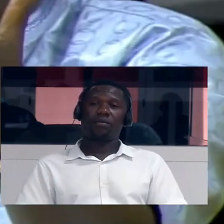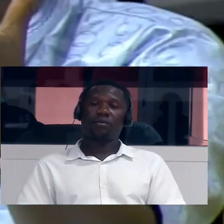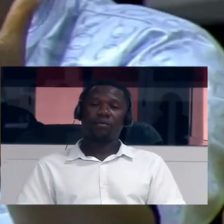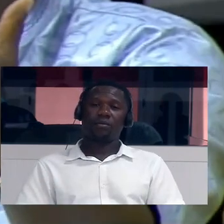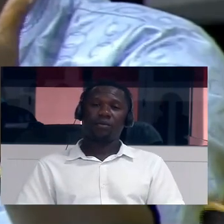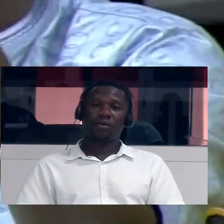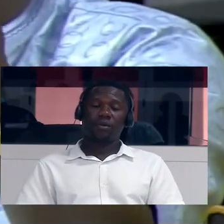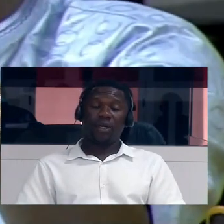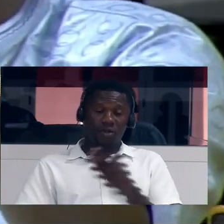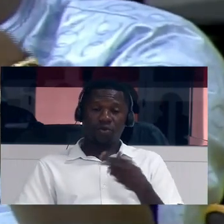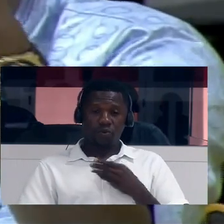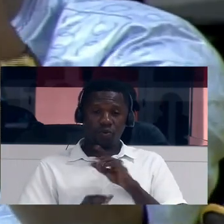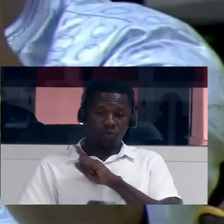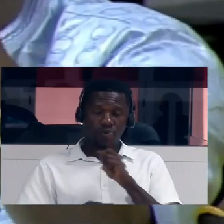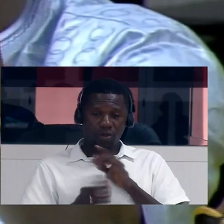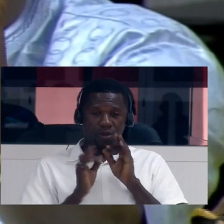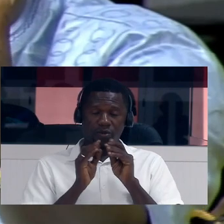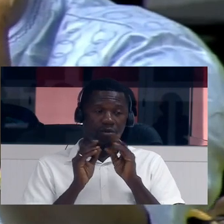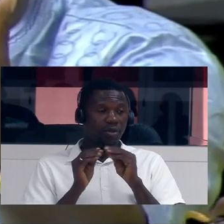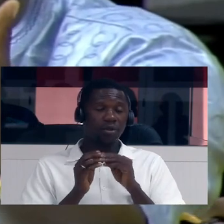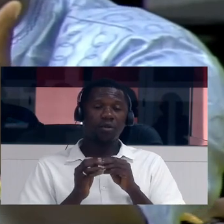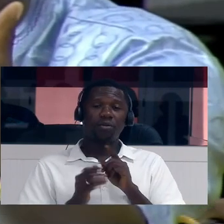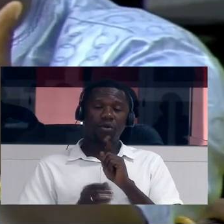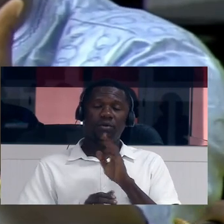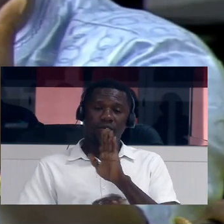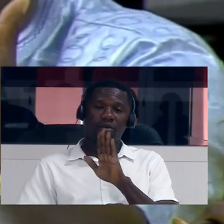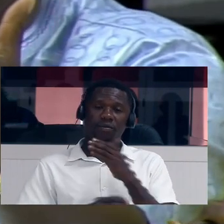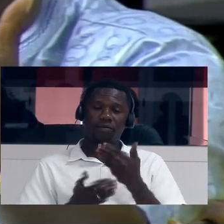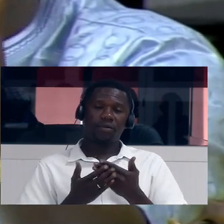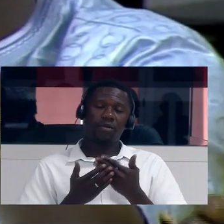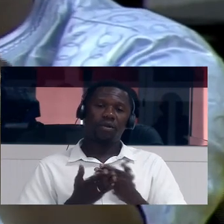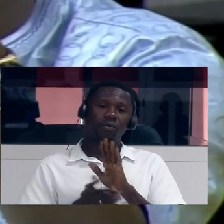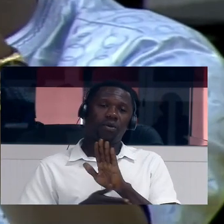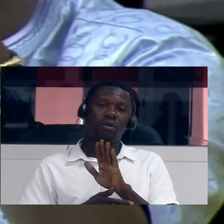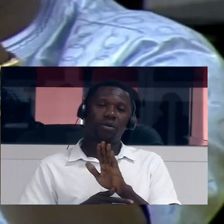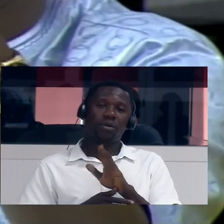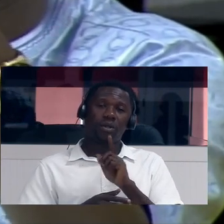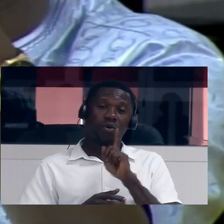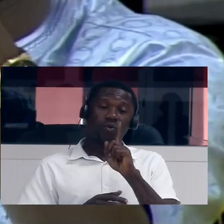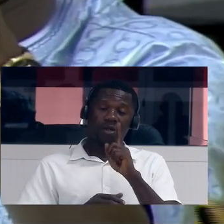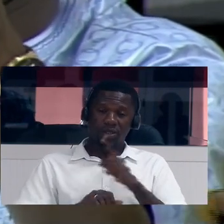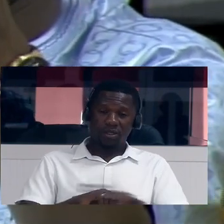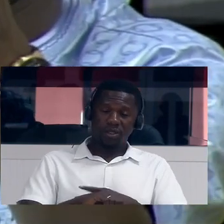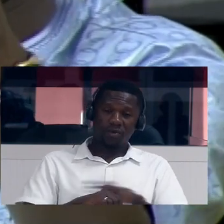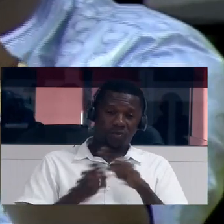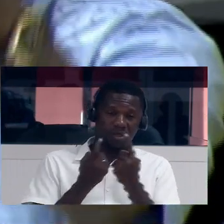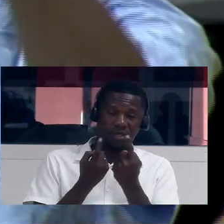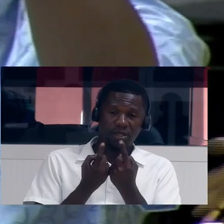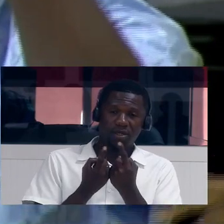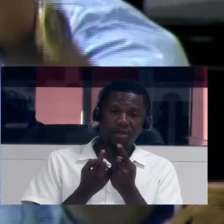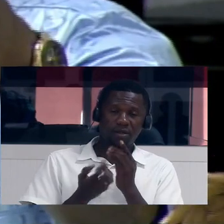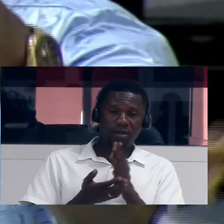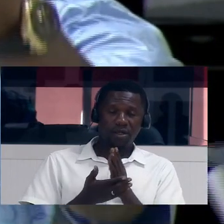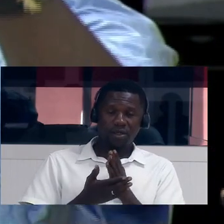But as we speak. But let me just finish. There is one thing, right, that